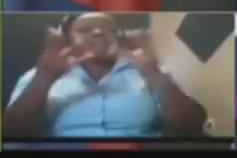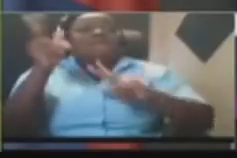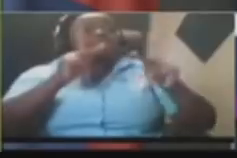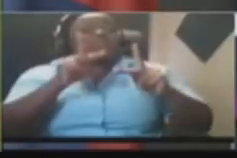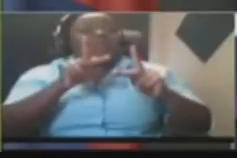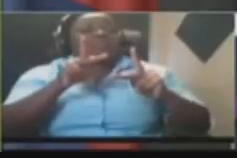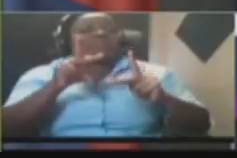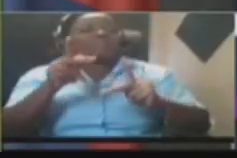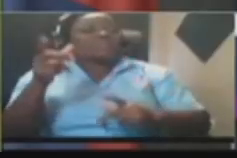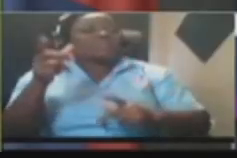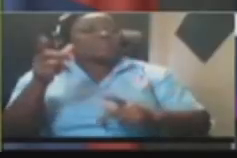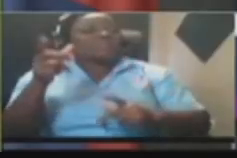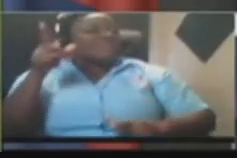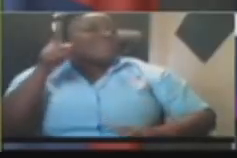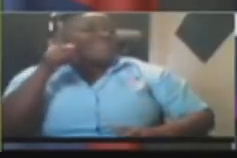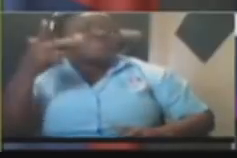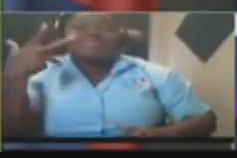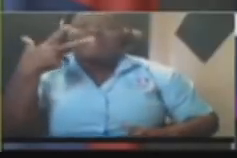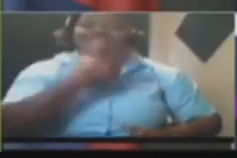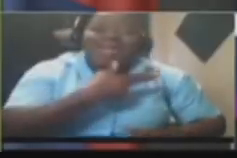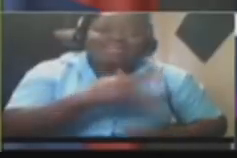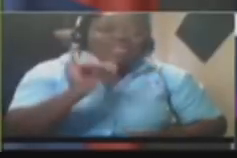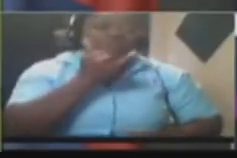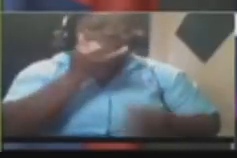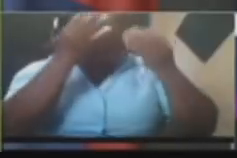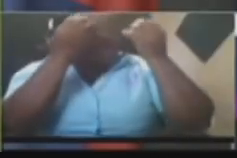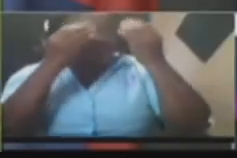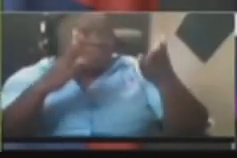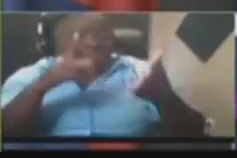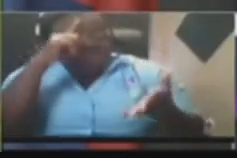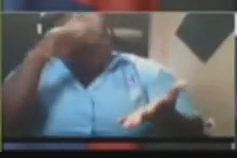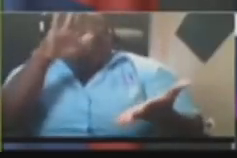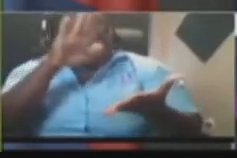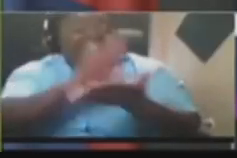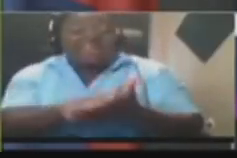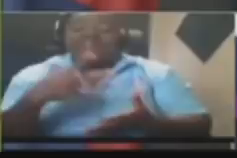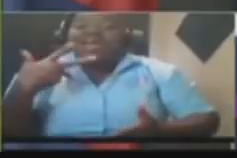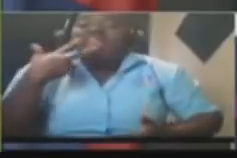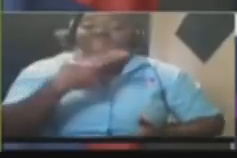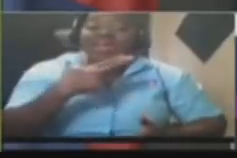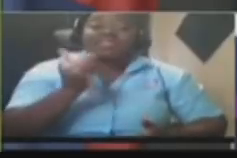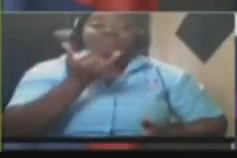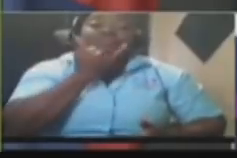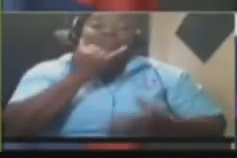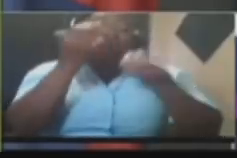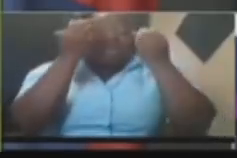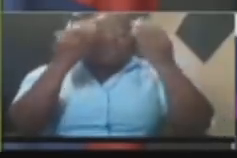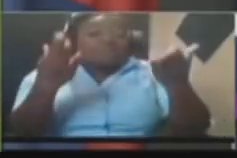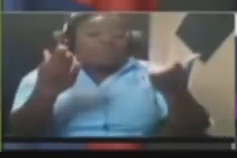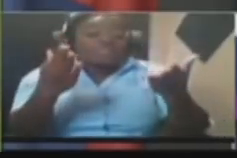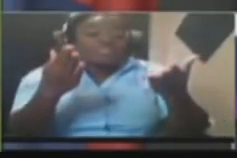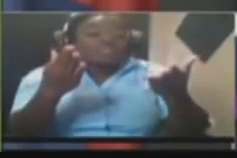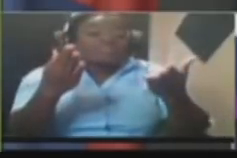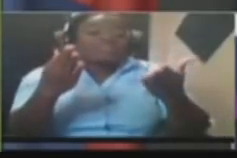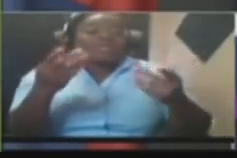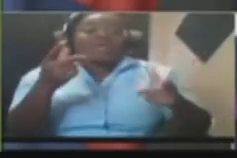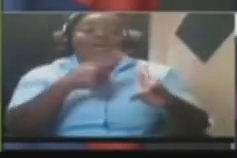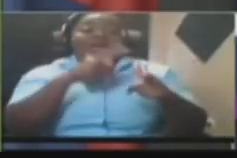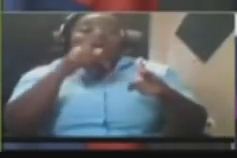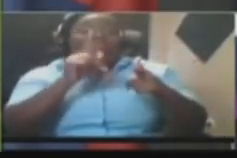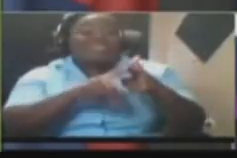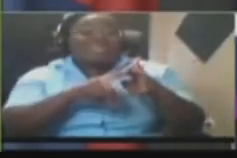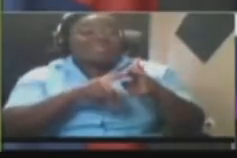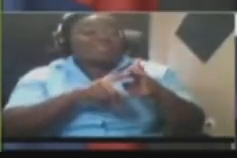and ridiculous misinformation. They are believing it, and they are responding to the virus based on